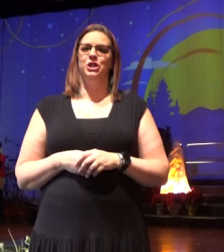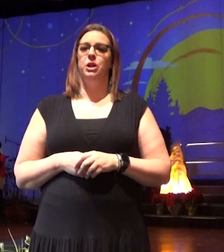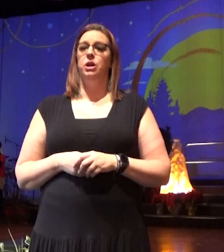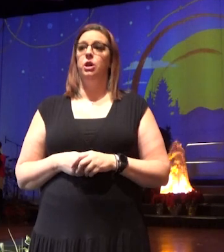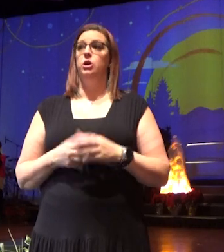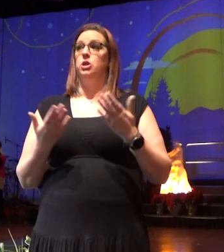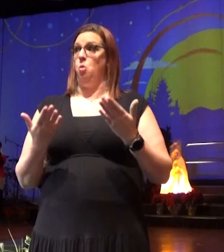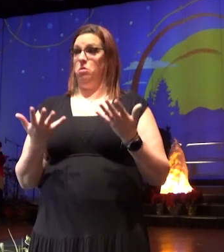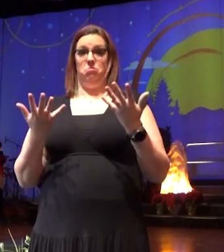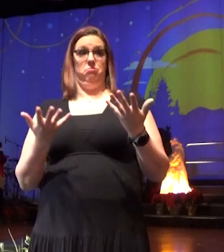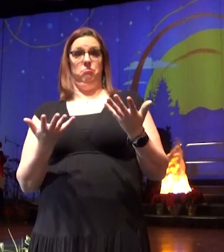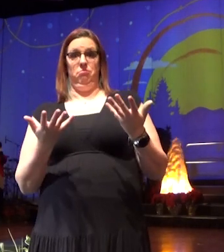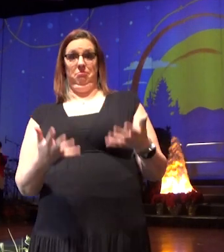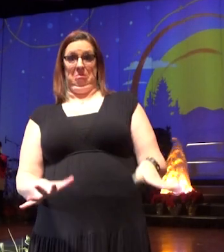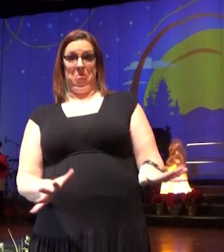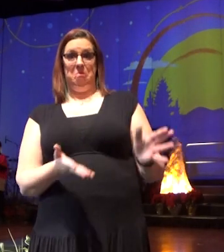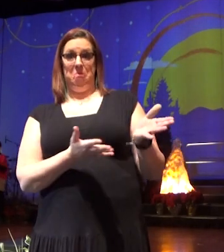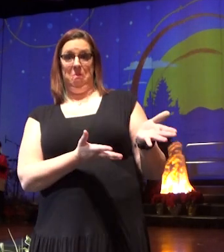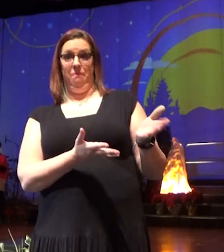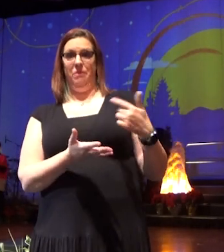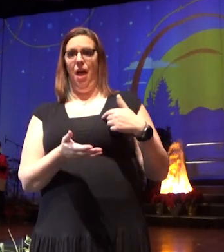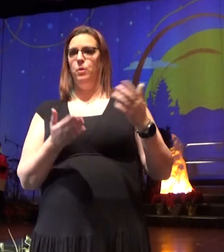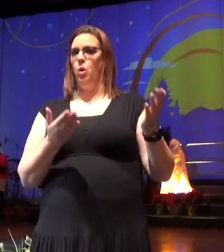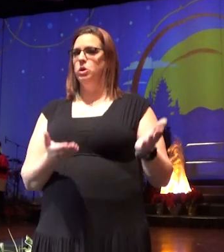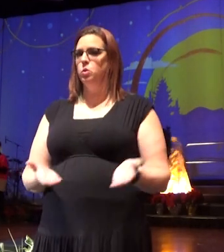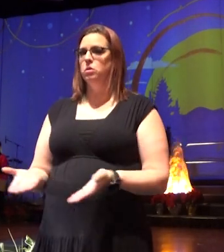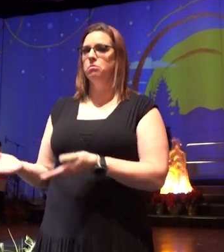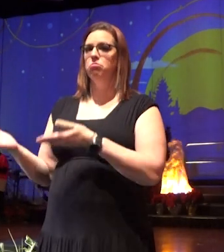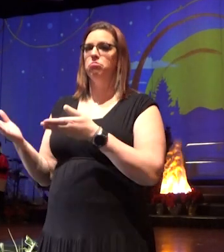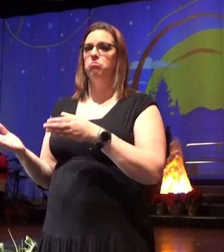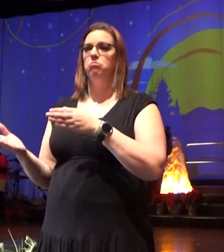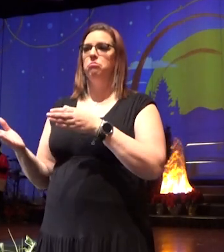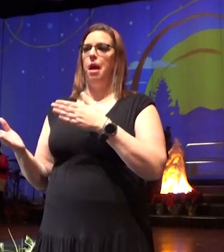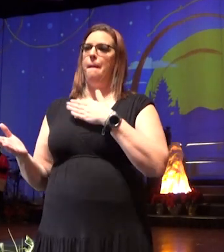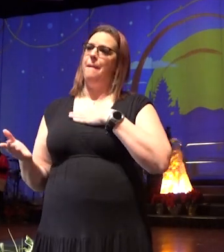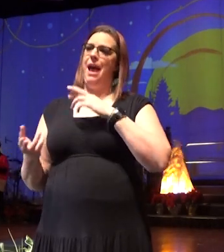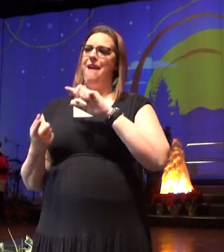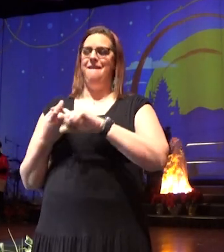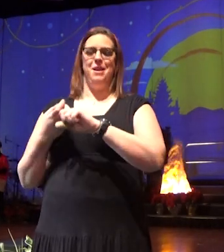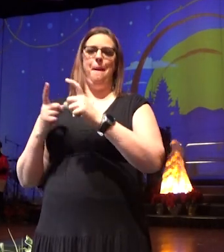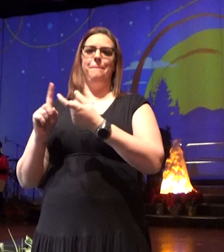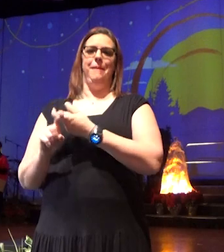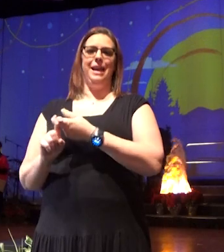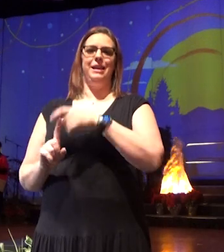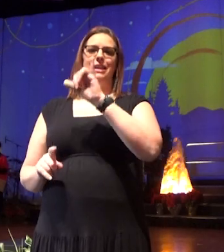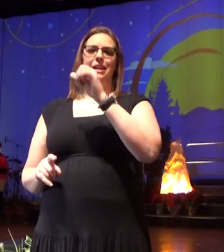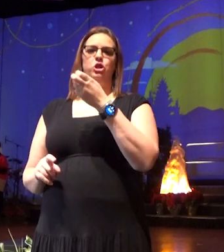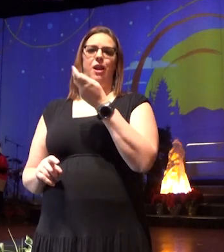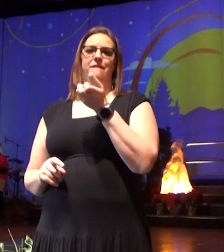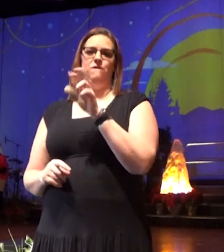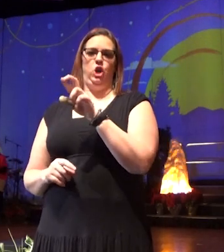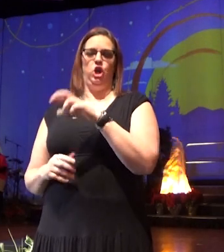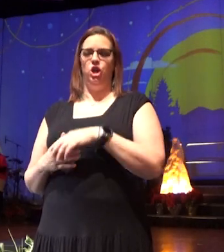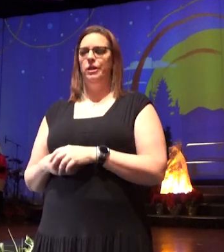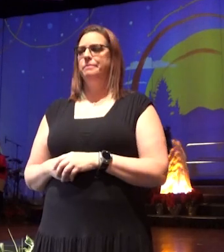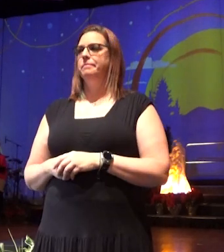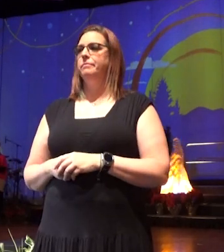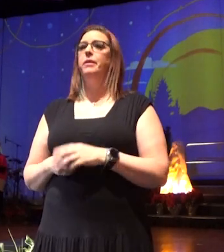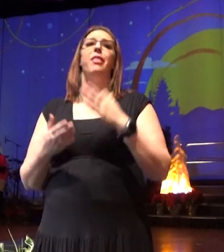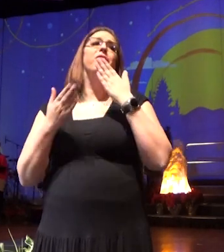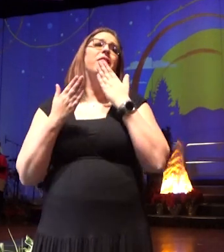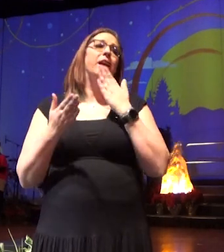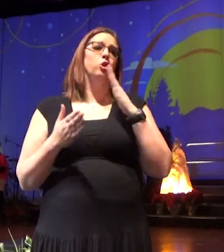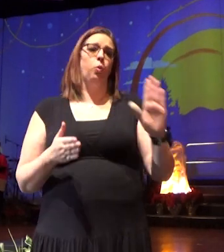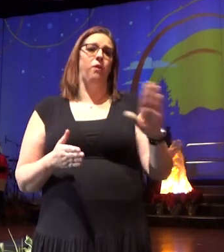that, I'm going to kind of turn it over to my buddy, Jennifer Burnett, and thank you